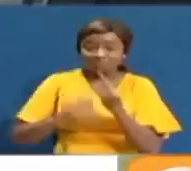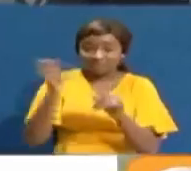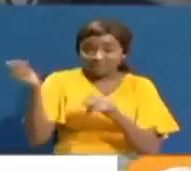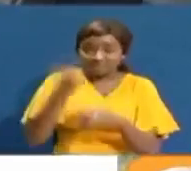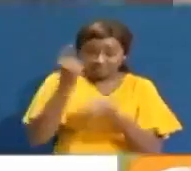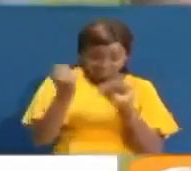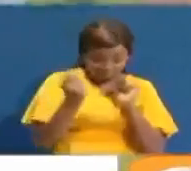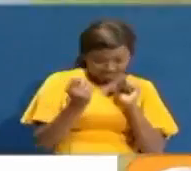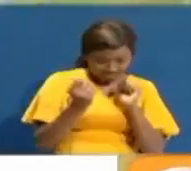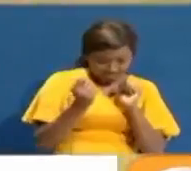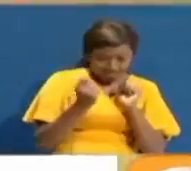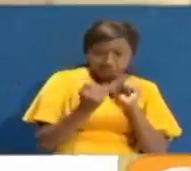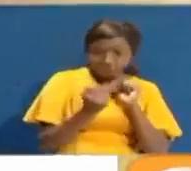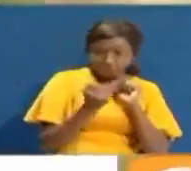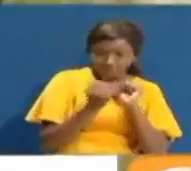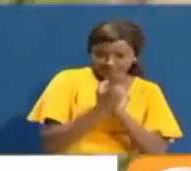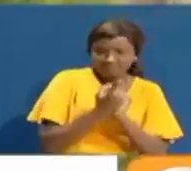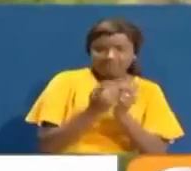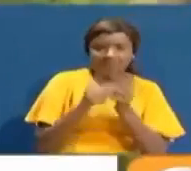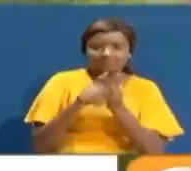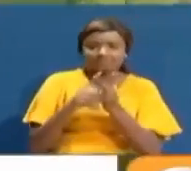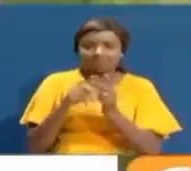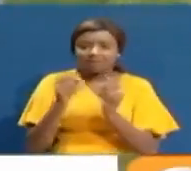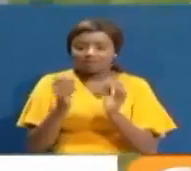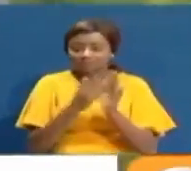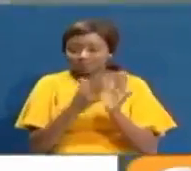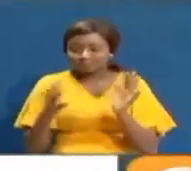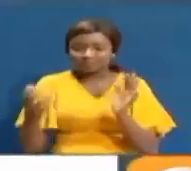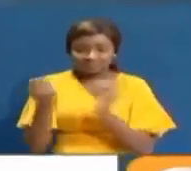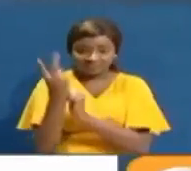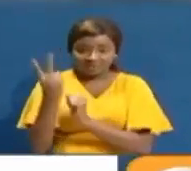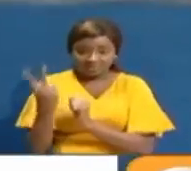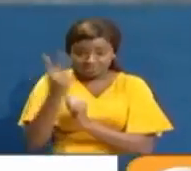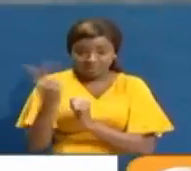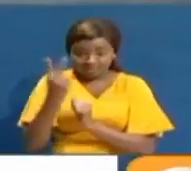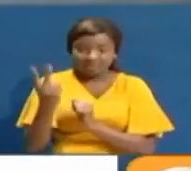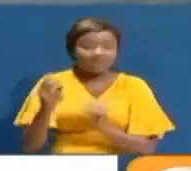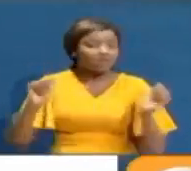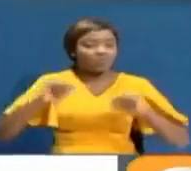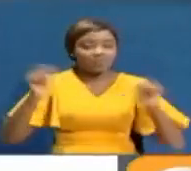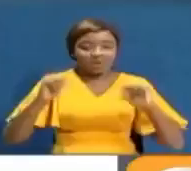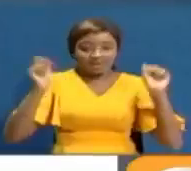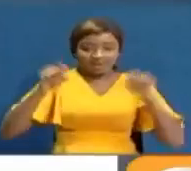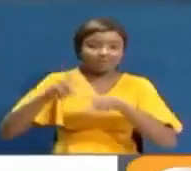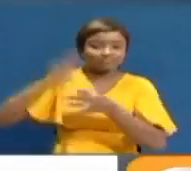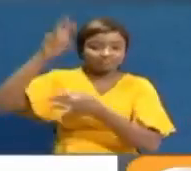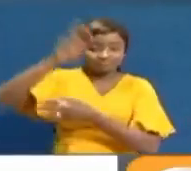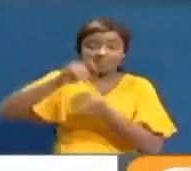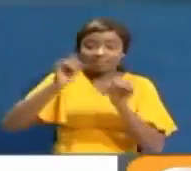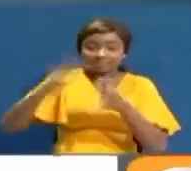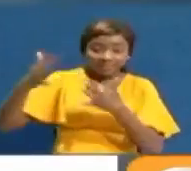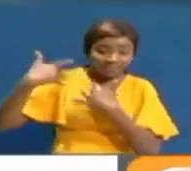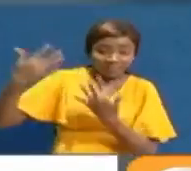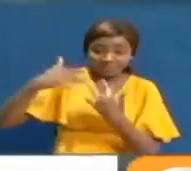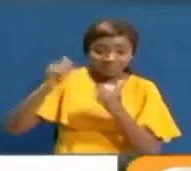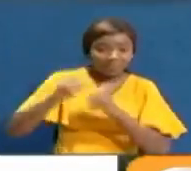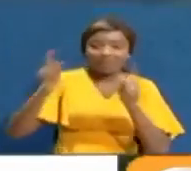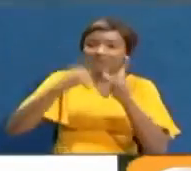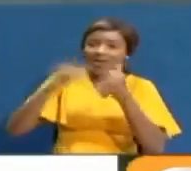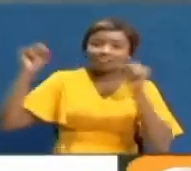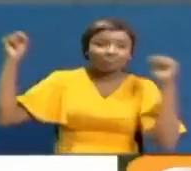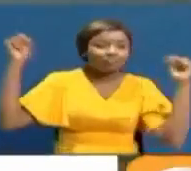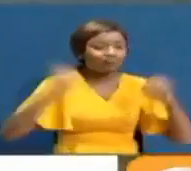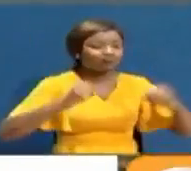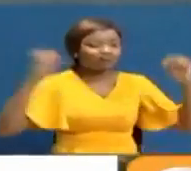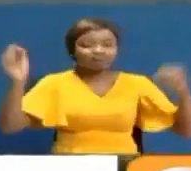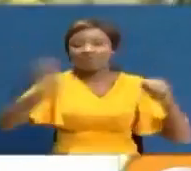of November to February are usually ideal for paragliding. When the conditions are right, Kibet and his fellow paragliders can be in the air for hours